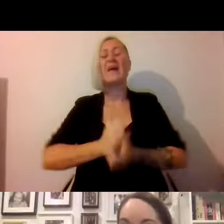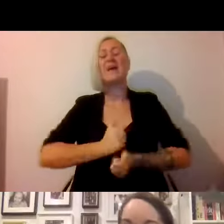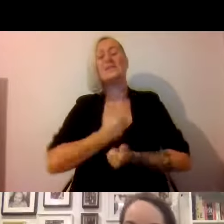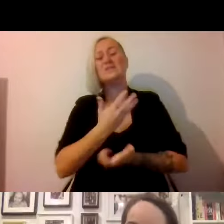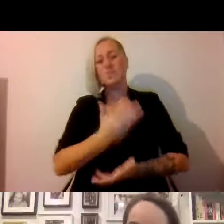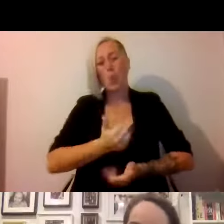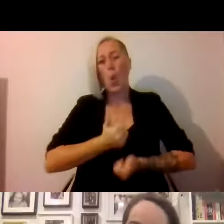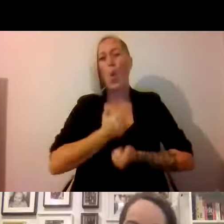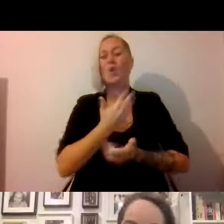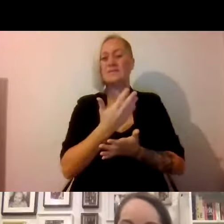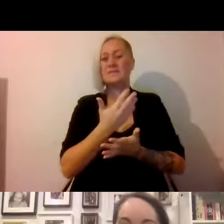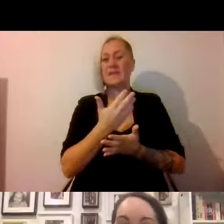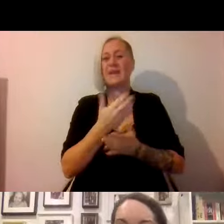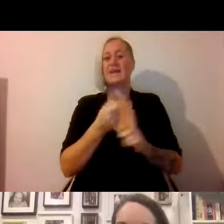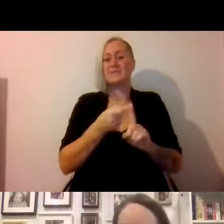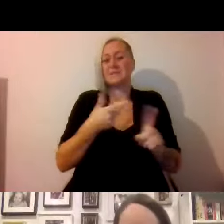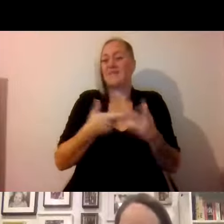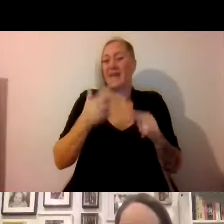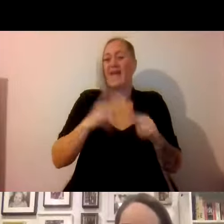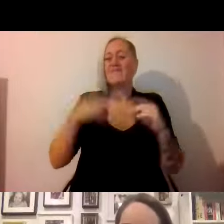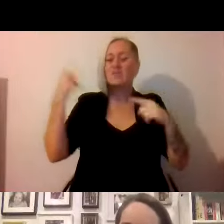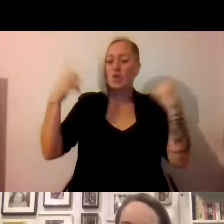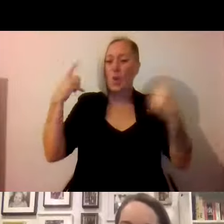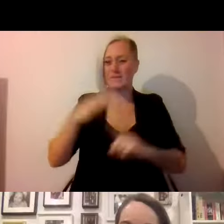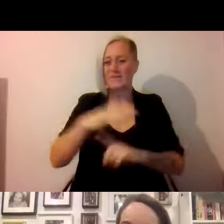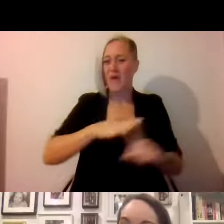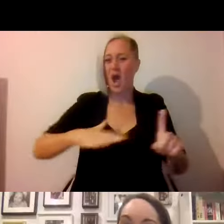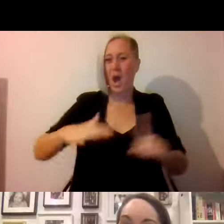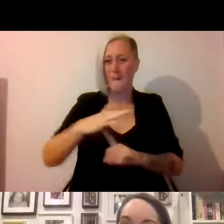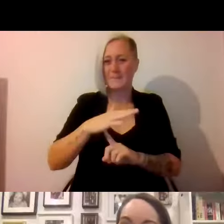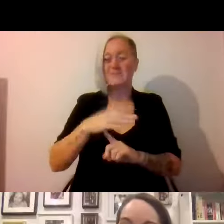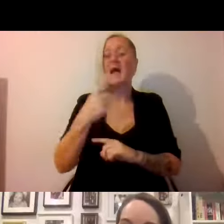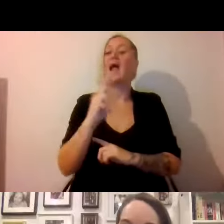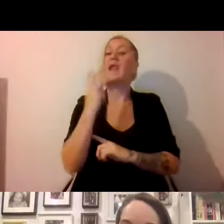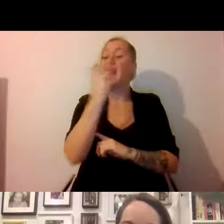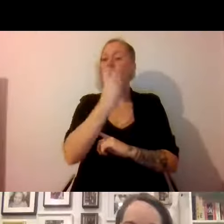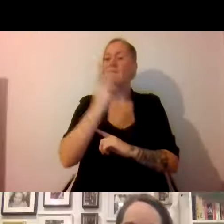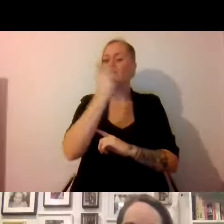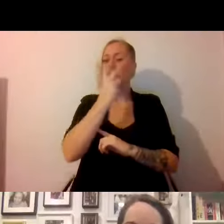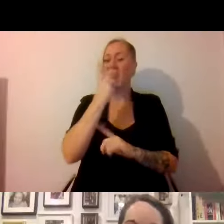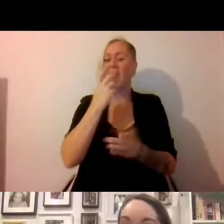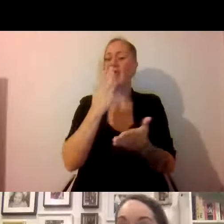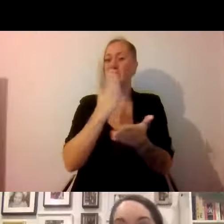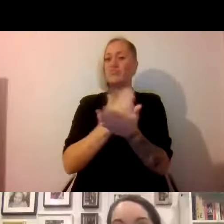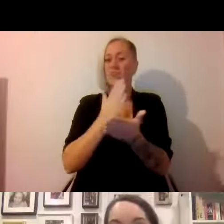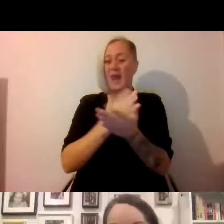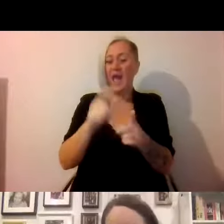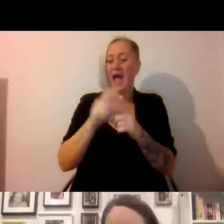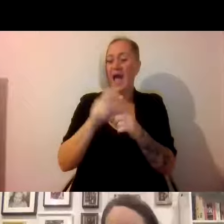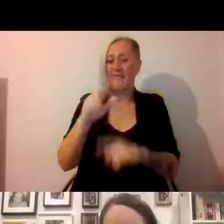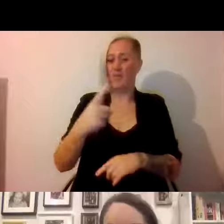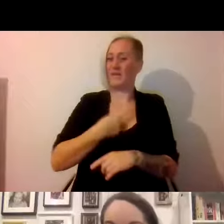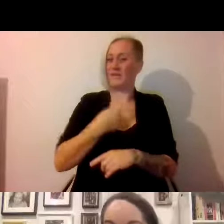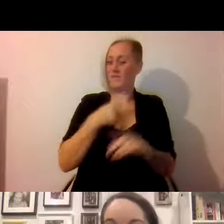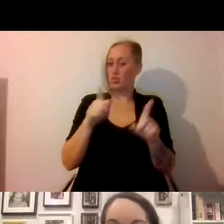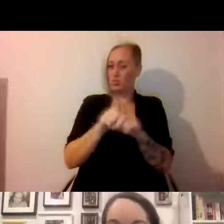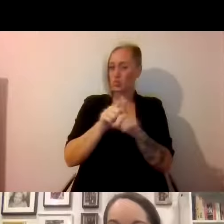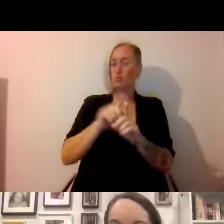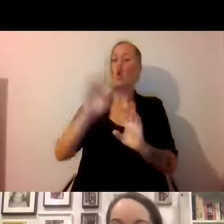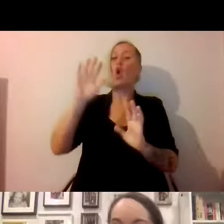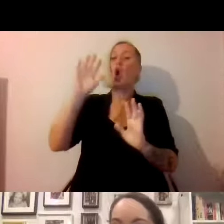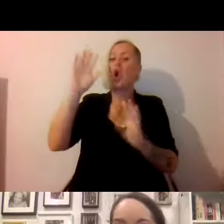noisy environments. And lip reading too is really taxing on the individual, and AUSLAN, or Australian Sign Language,